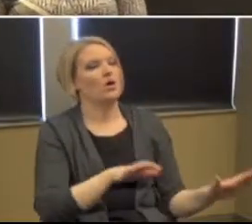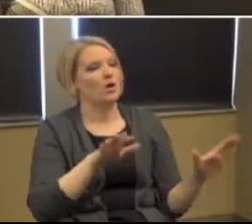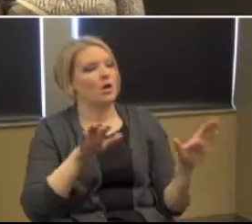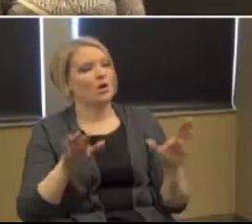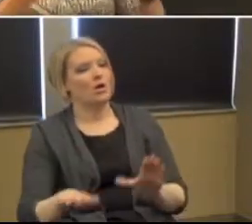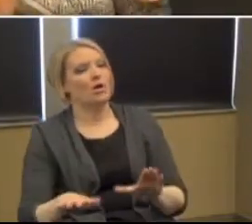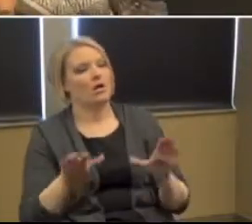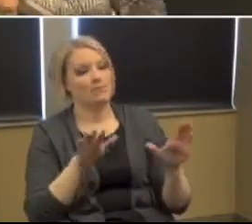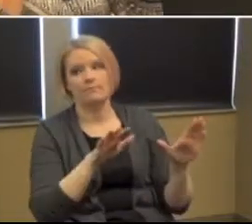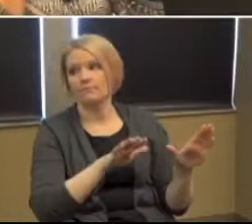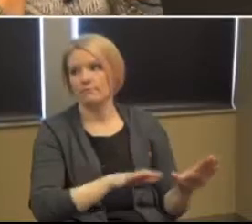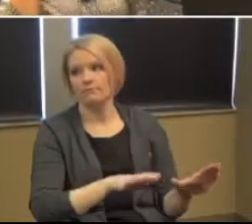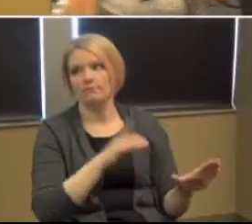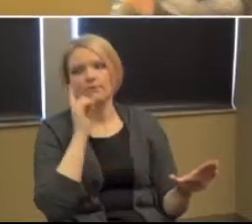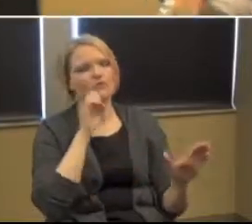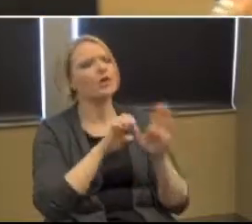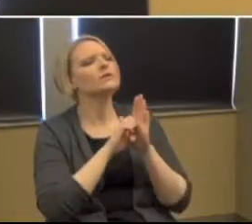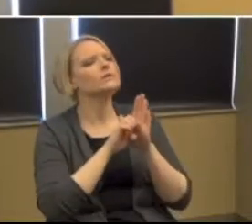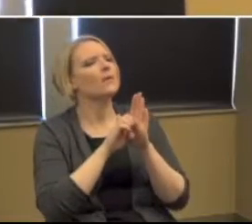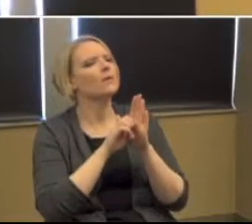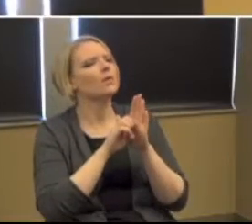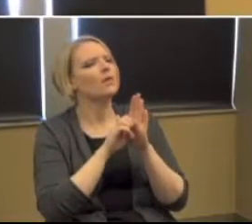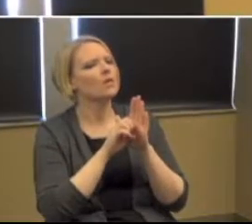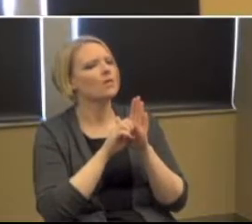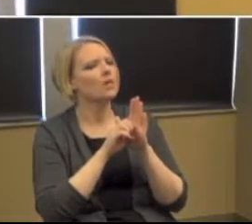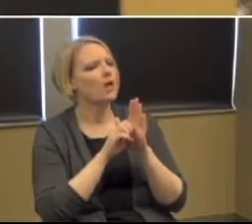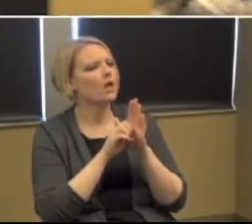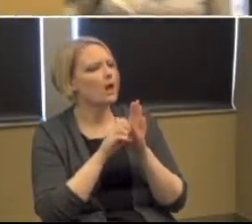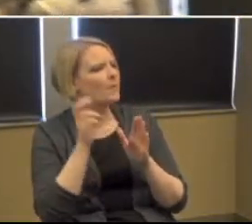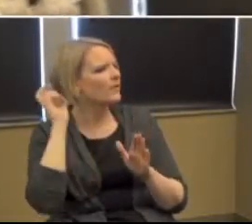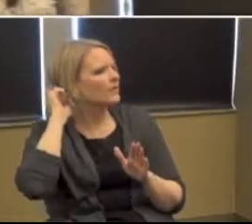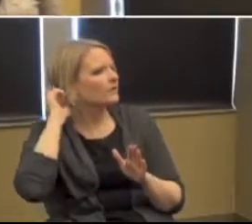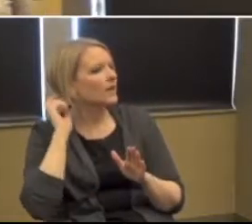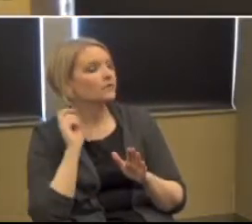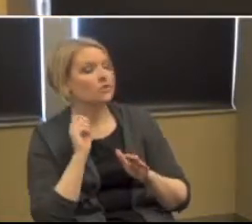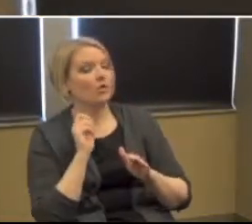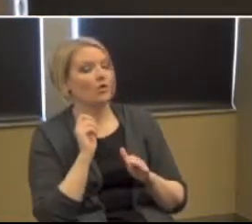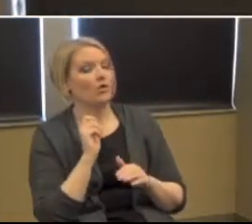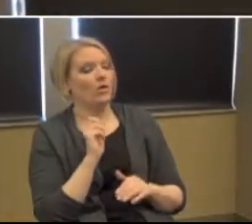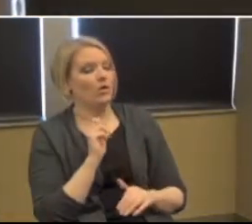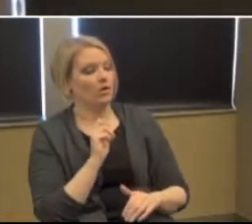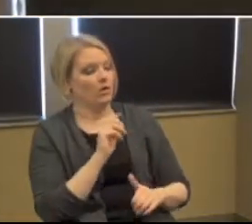for students. Tell your example about the implants. So